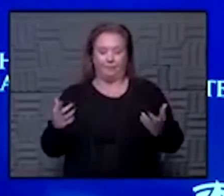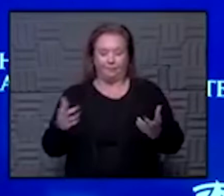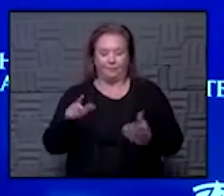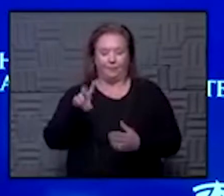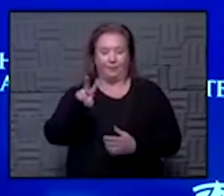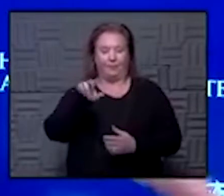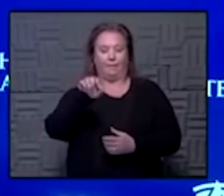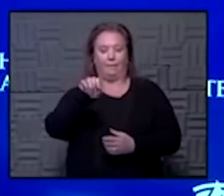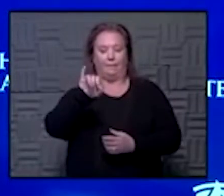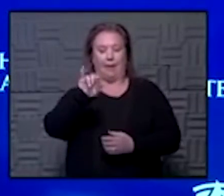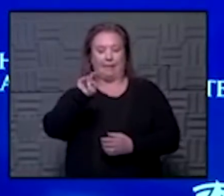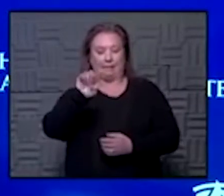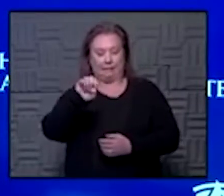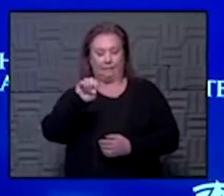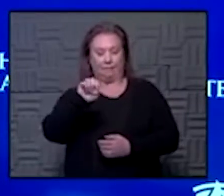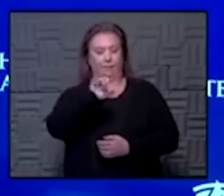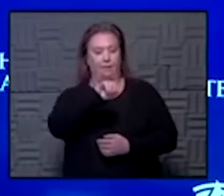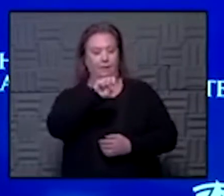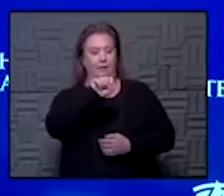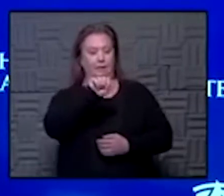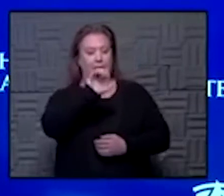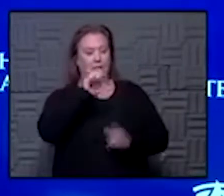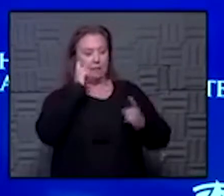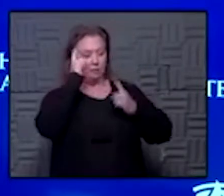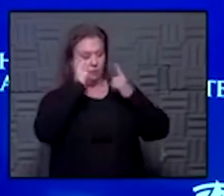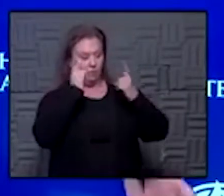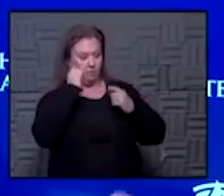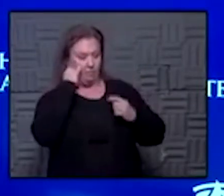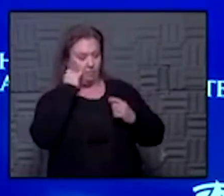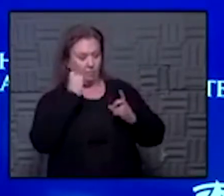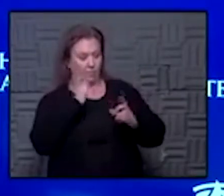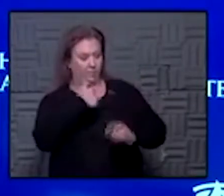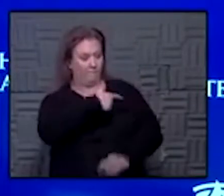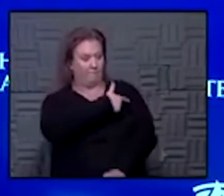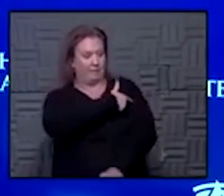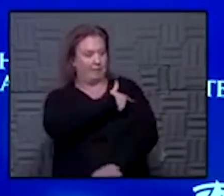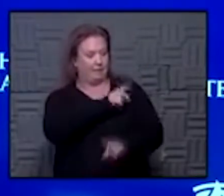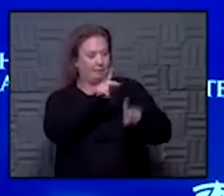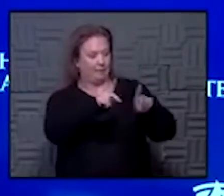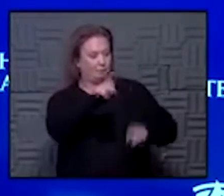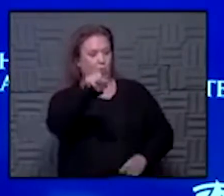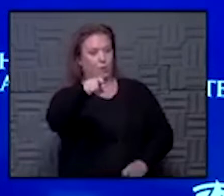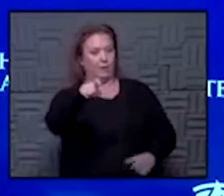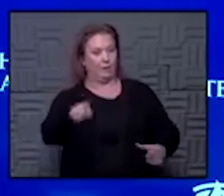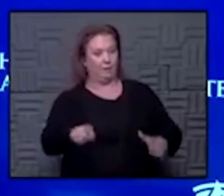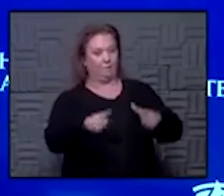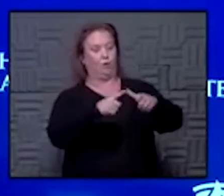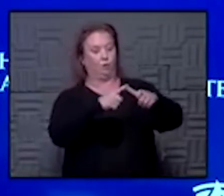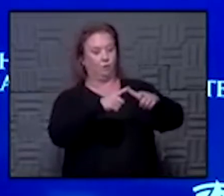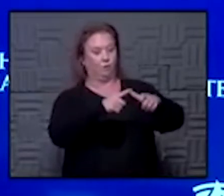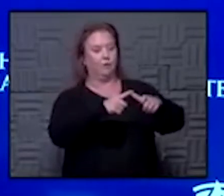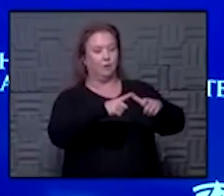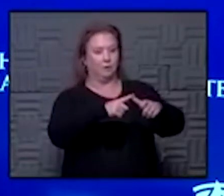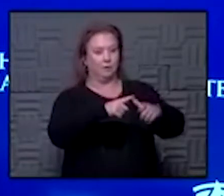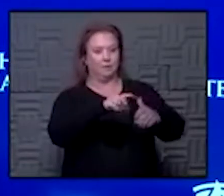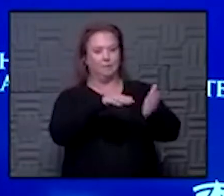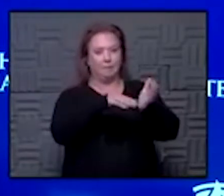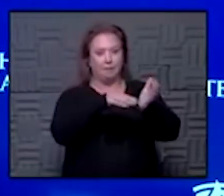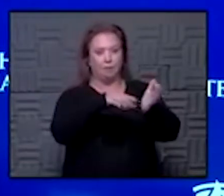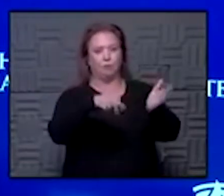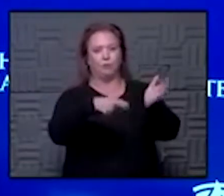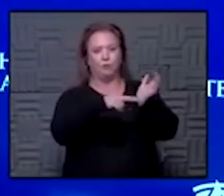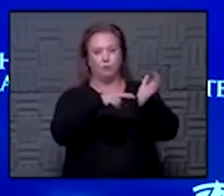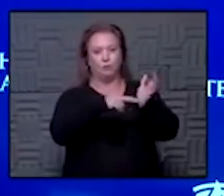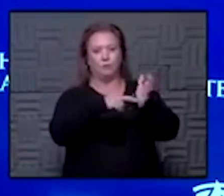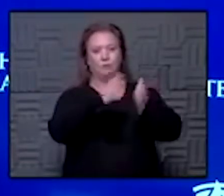Mm-hmm. Isaac is wondering if we give it to people who need it the most, frontline workers, people